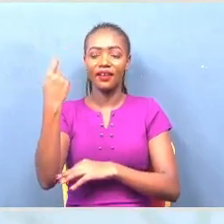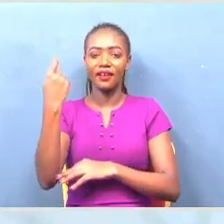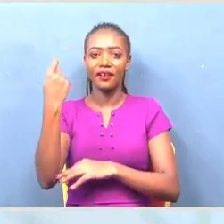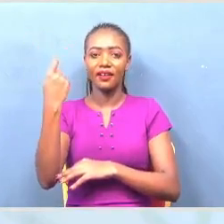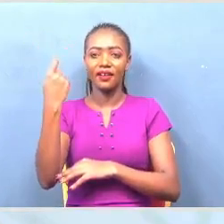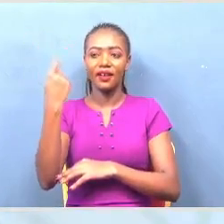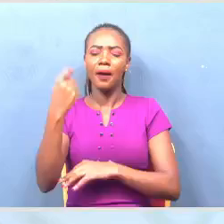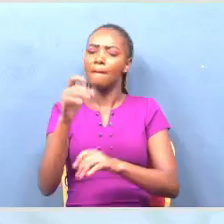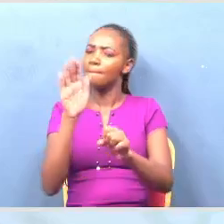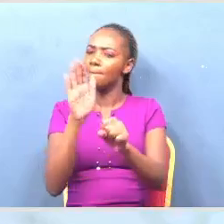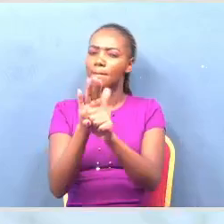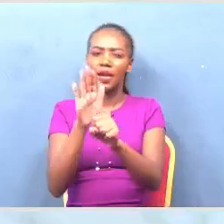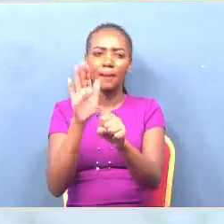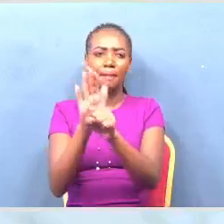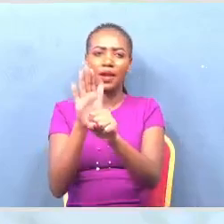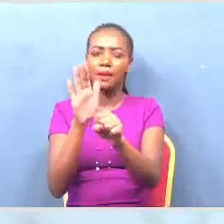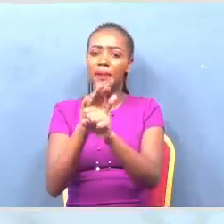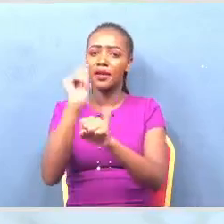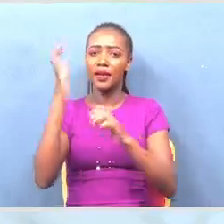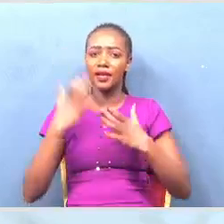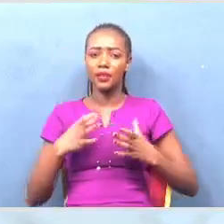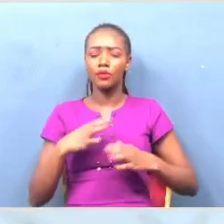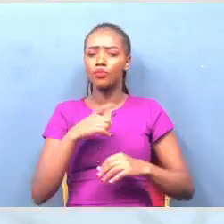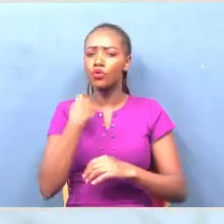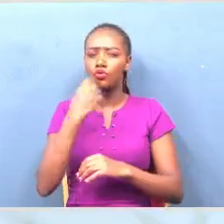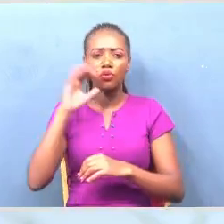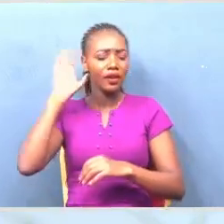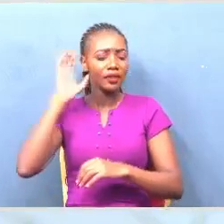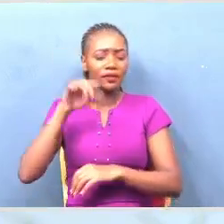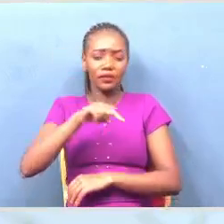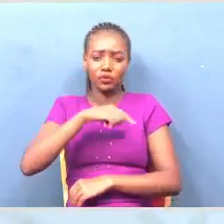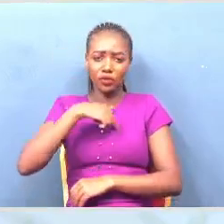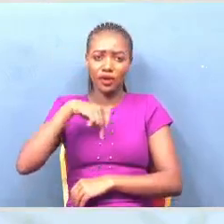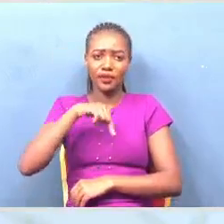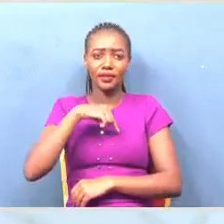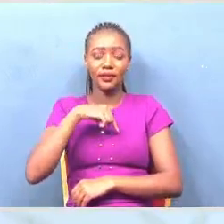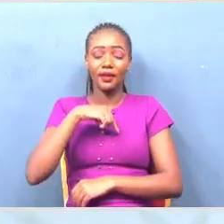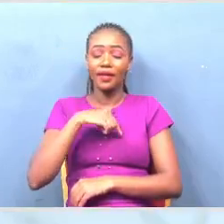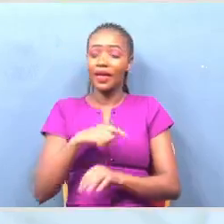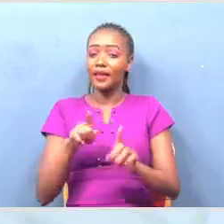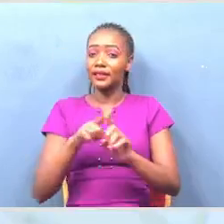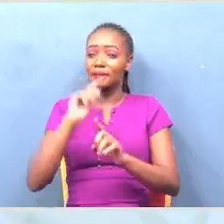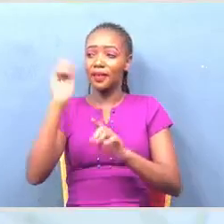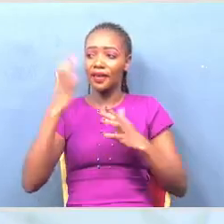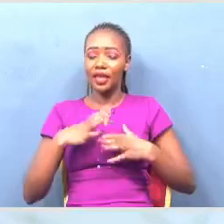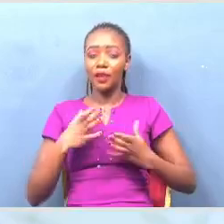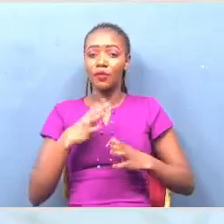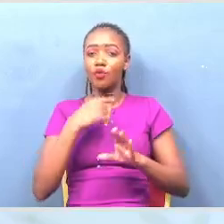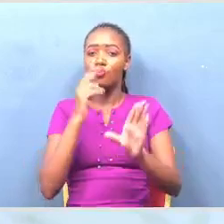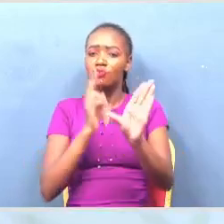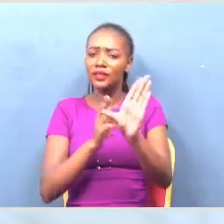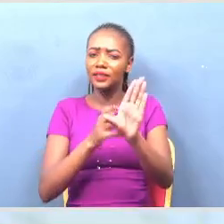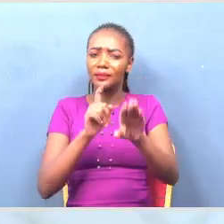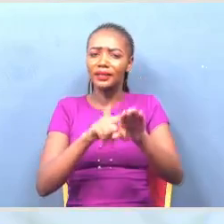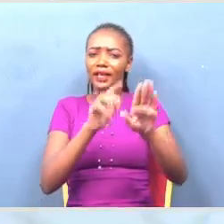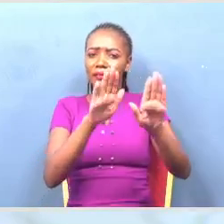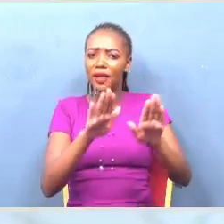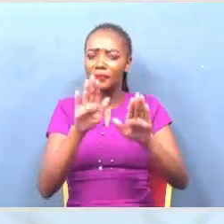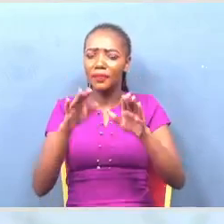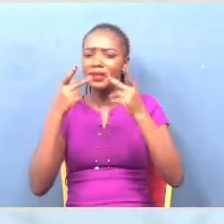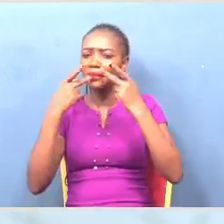the millions who listened to us, the millions who participated in our campaigns